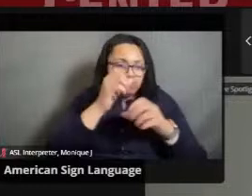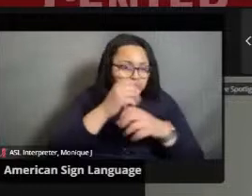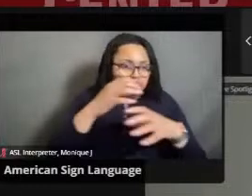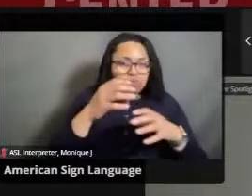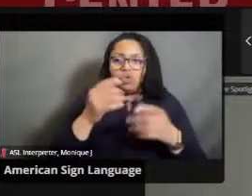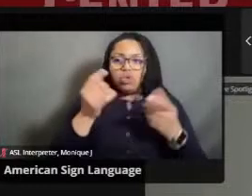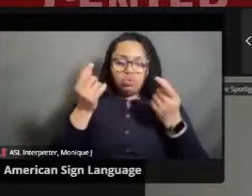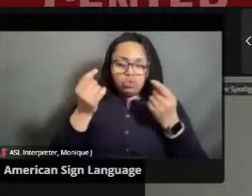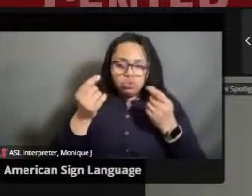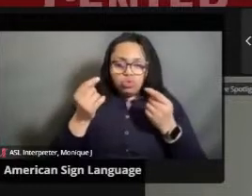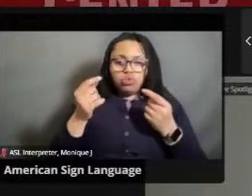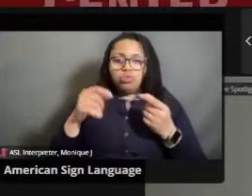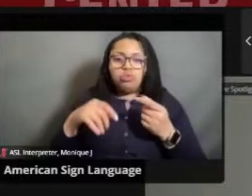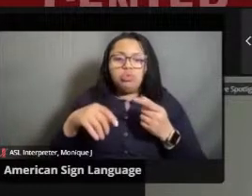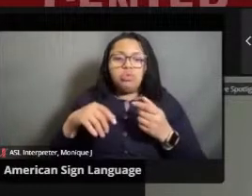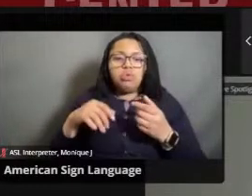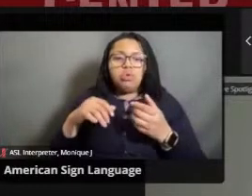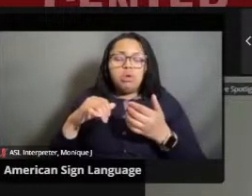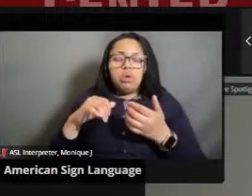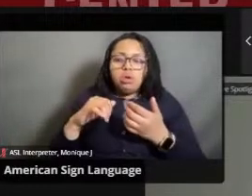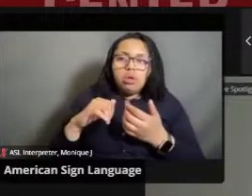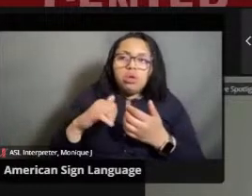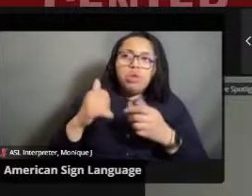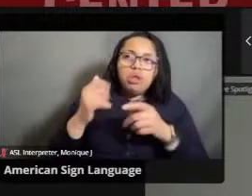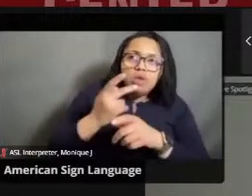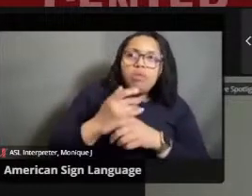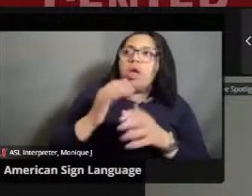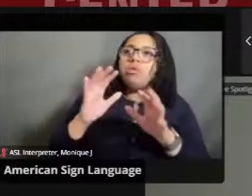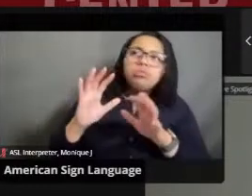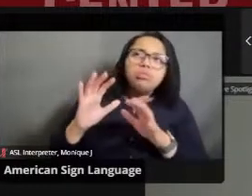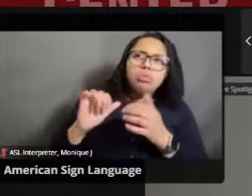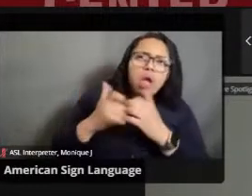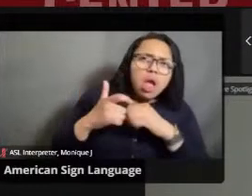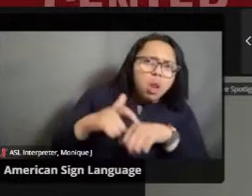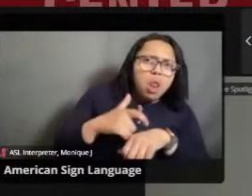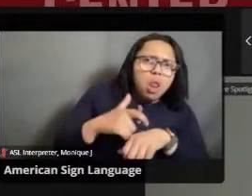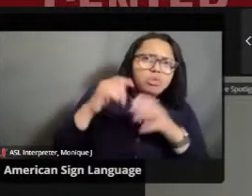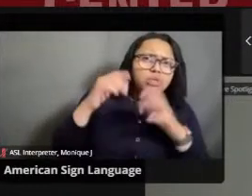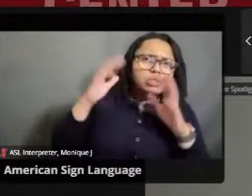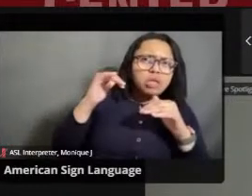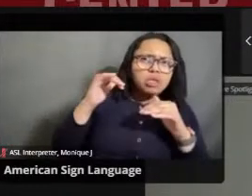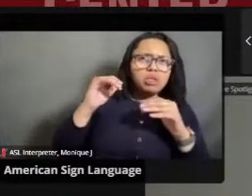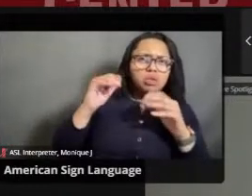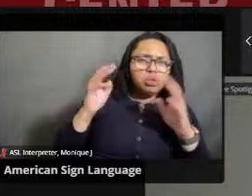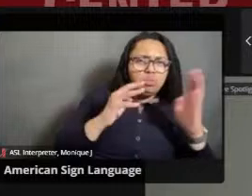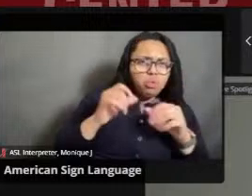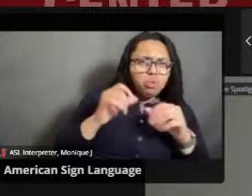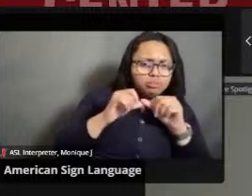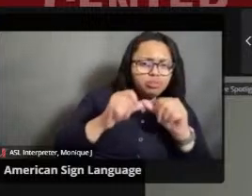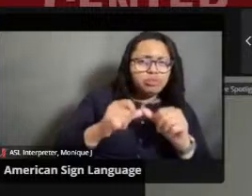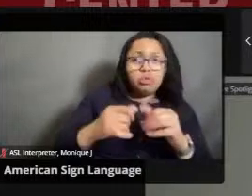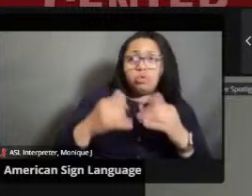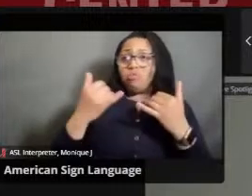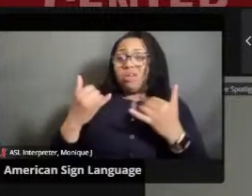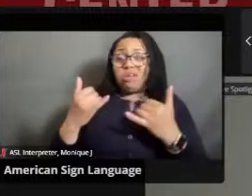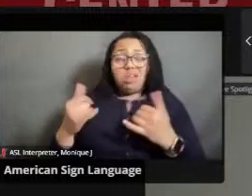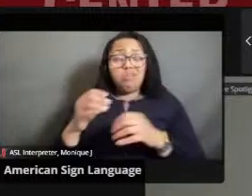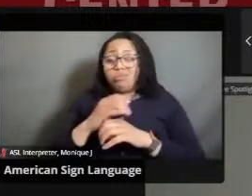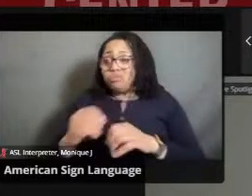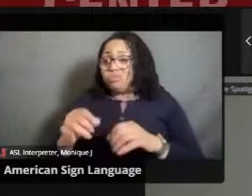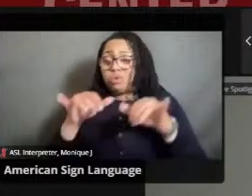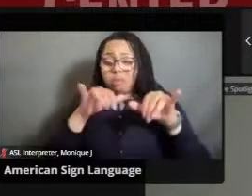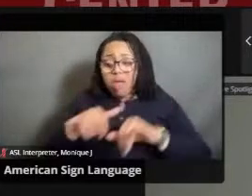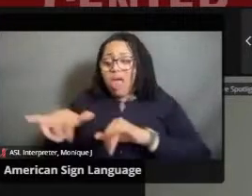goals and the trajectory and how long we could expect the war to last. This time there's no pattern. Everything is being bombed.